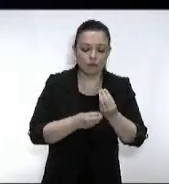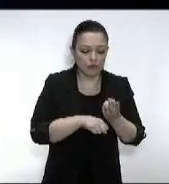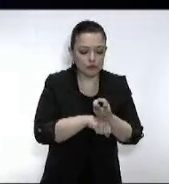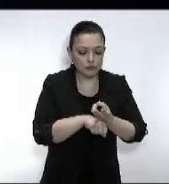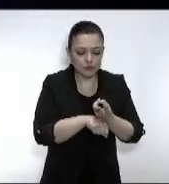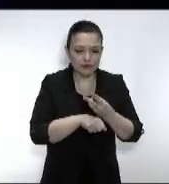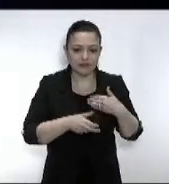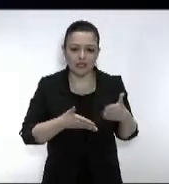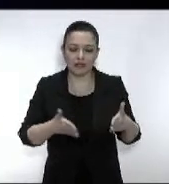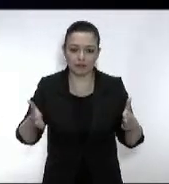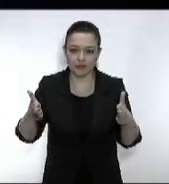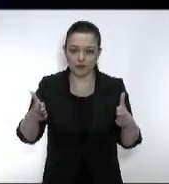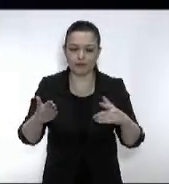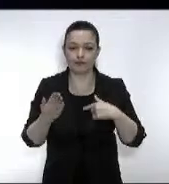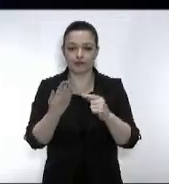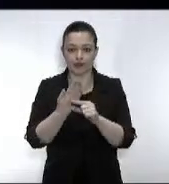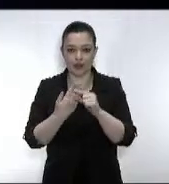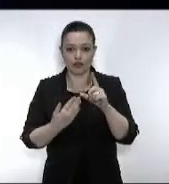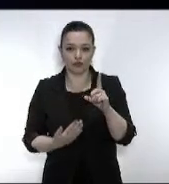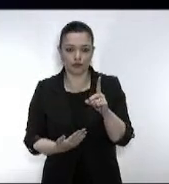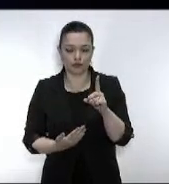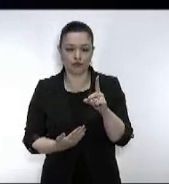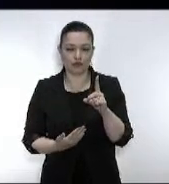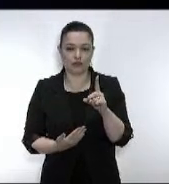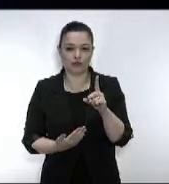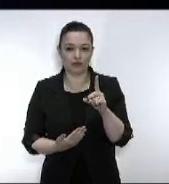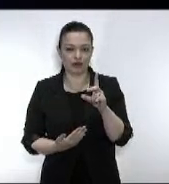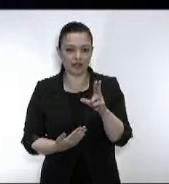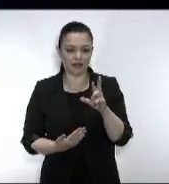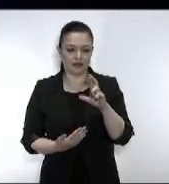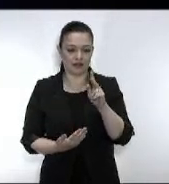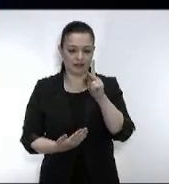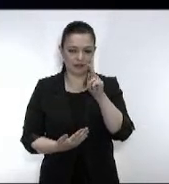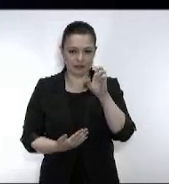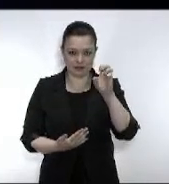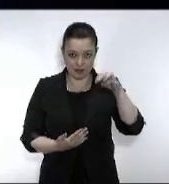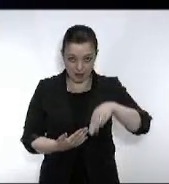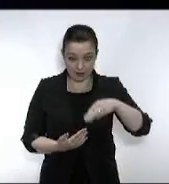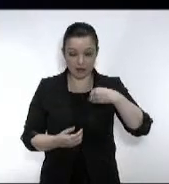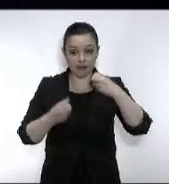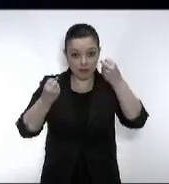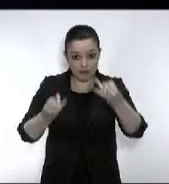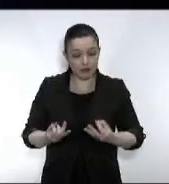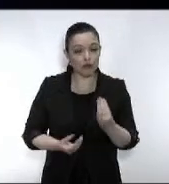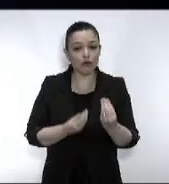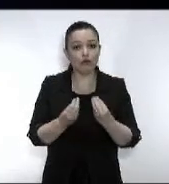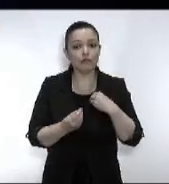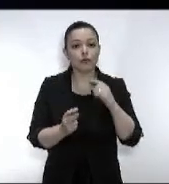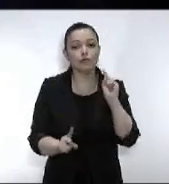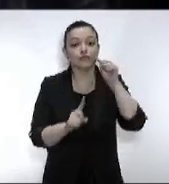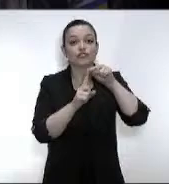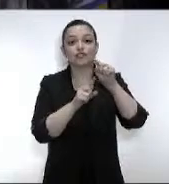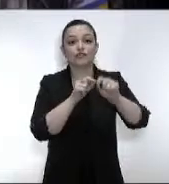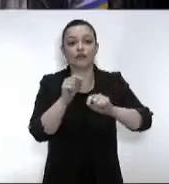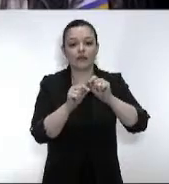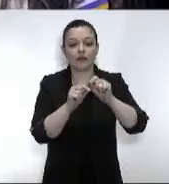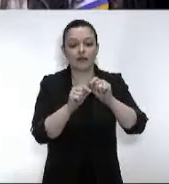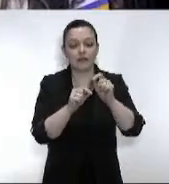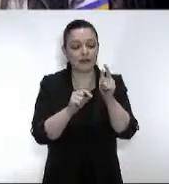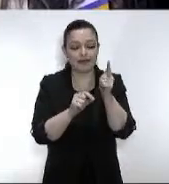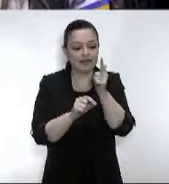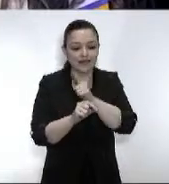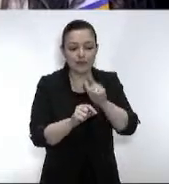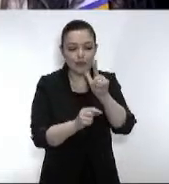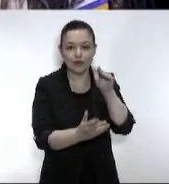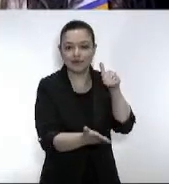way. And Durkheim, a sociologist, said this, to seek